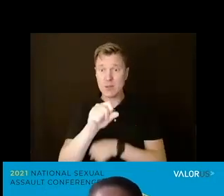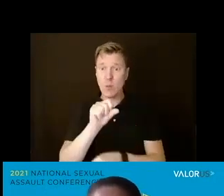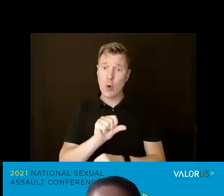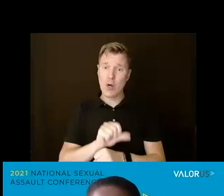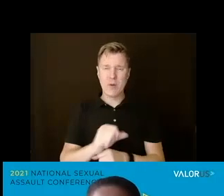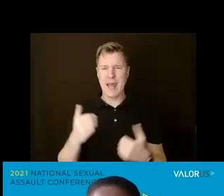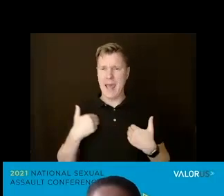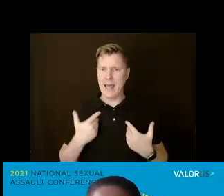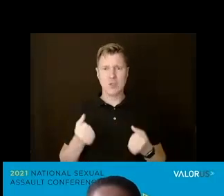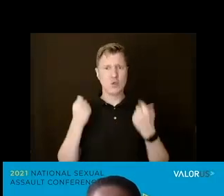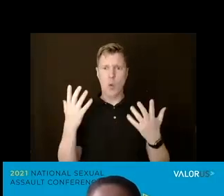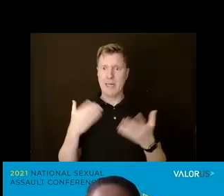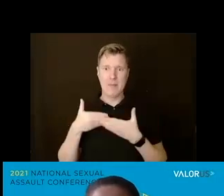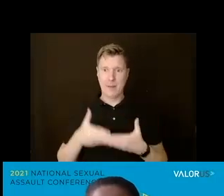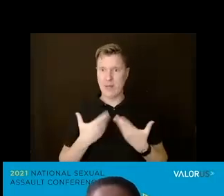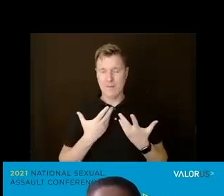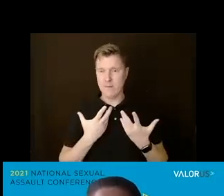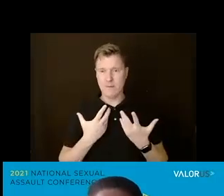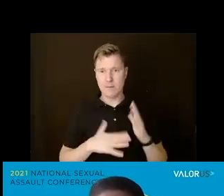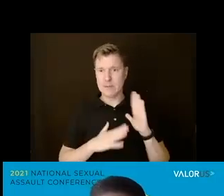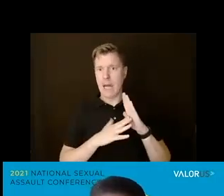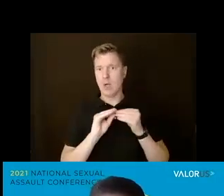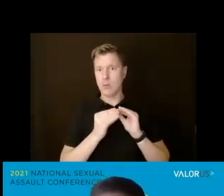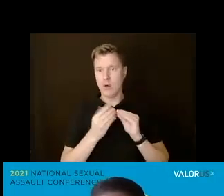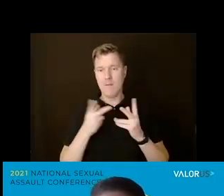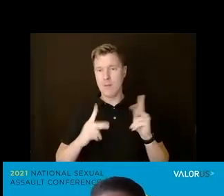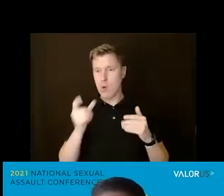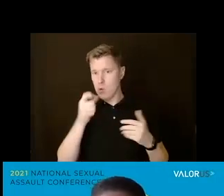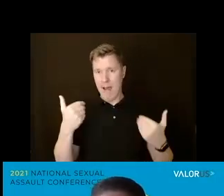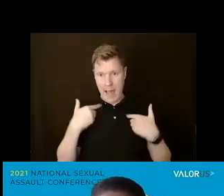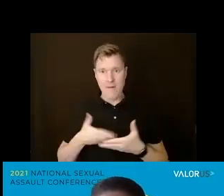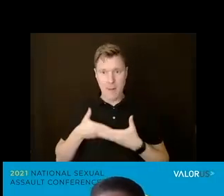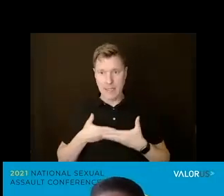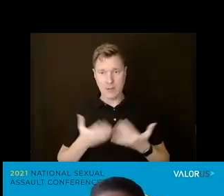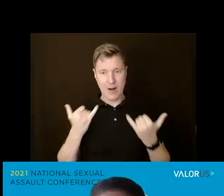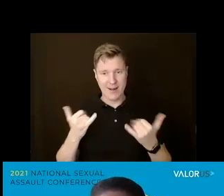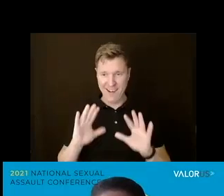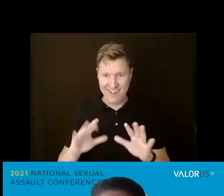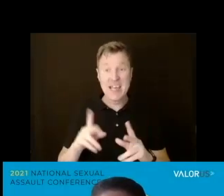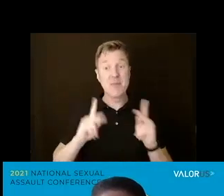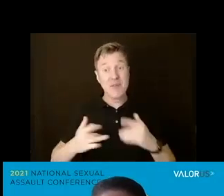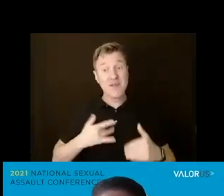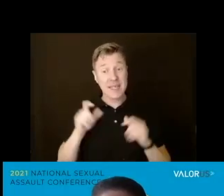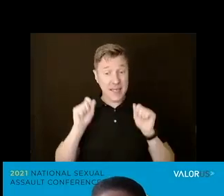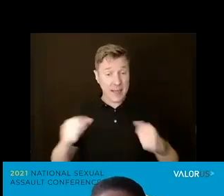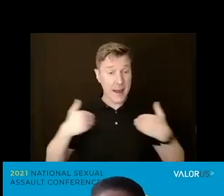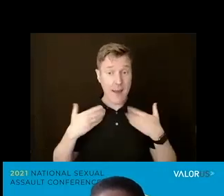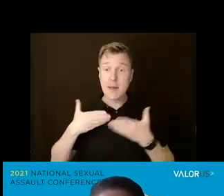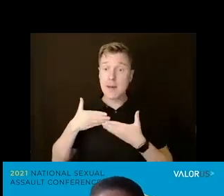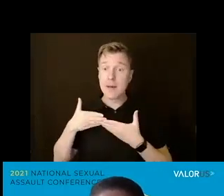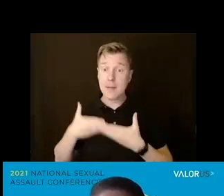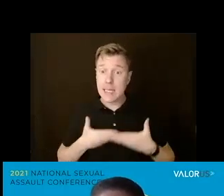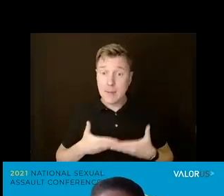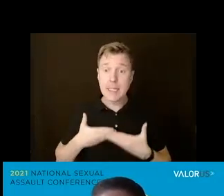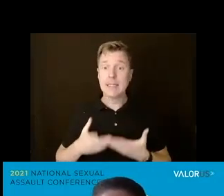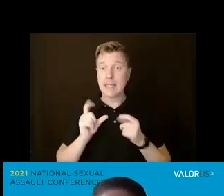babies on staff right now, of people feeling like they can have a family and stay with this movement. I think that's been